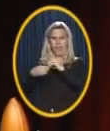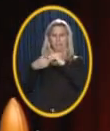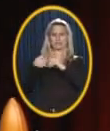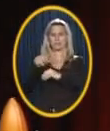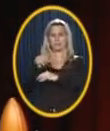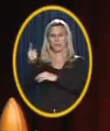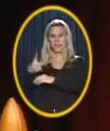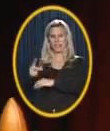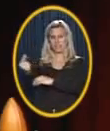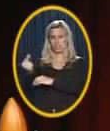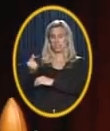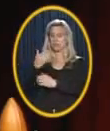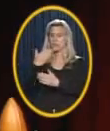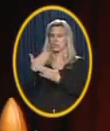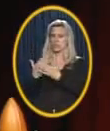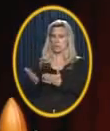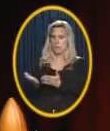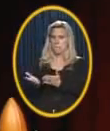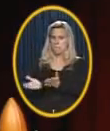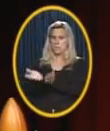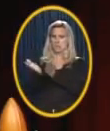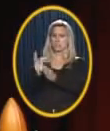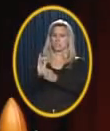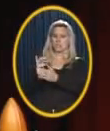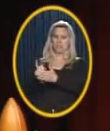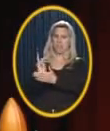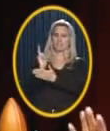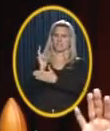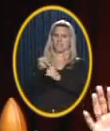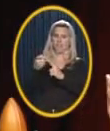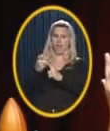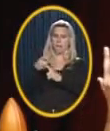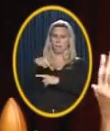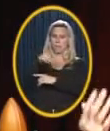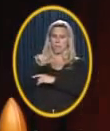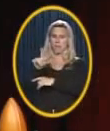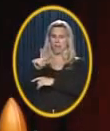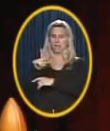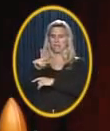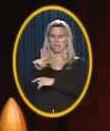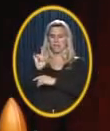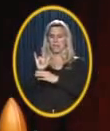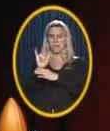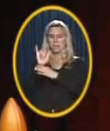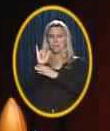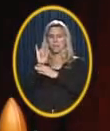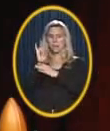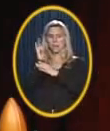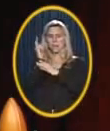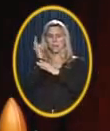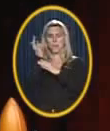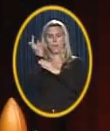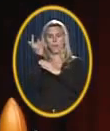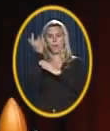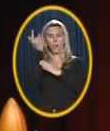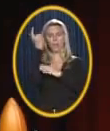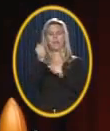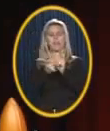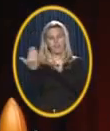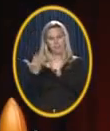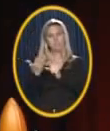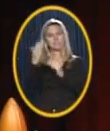nice solid push coming off the pad, and you do the big roll maneuver, which is all expected, and everything's going just